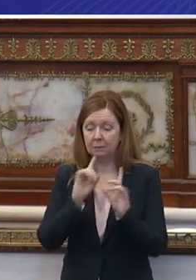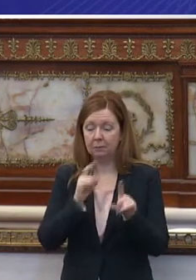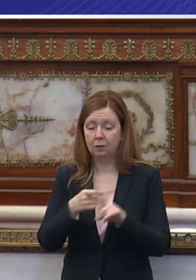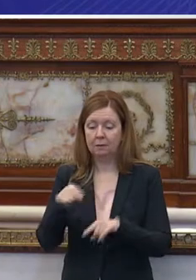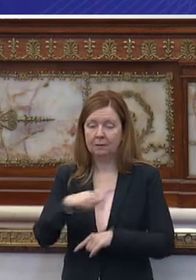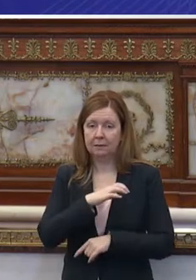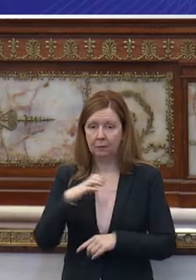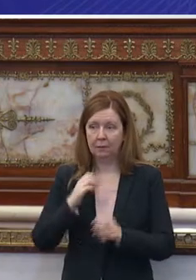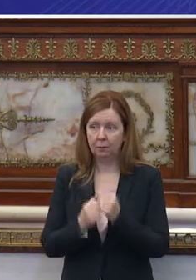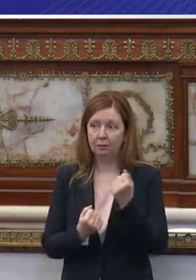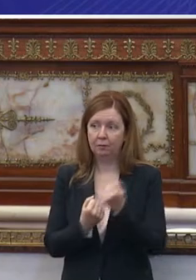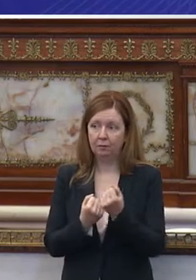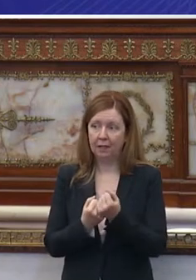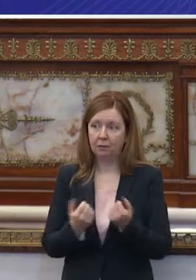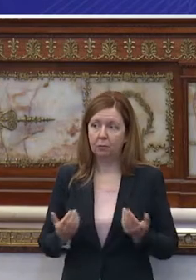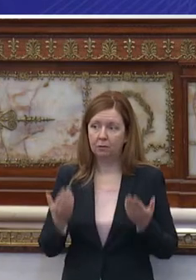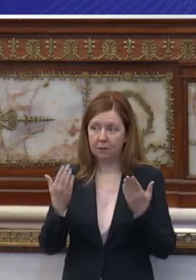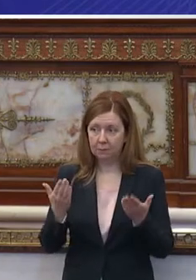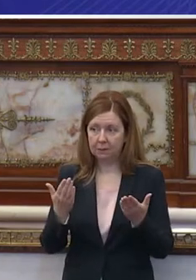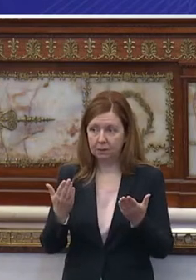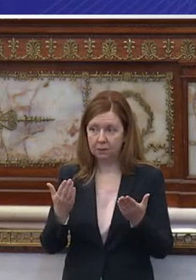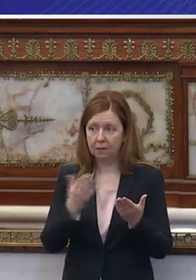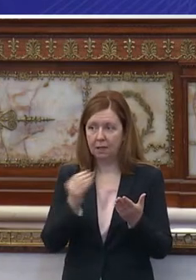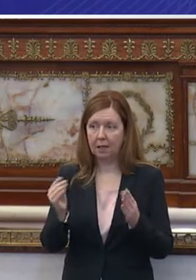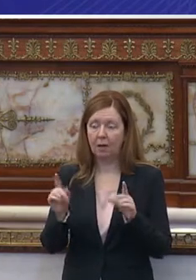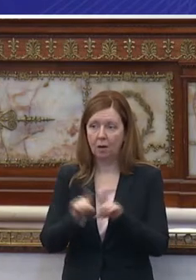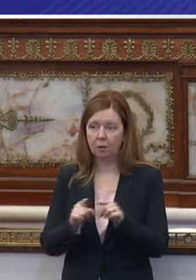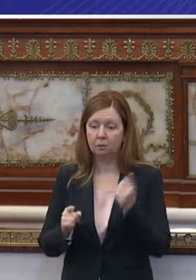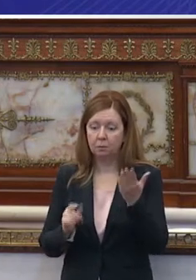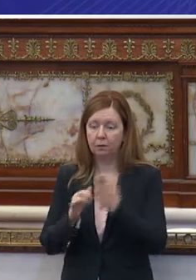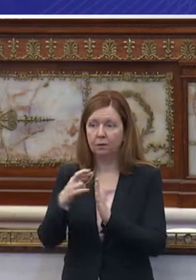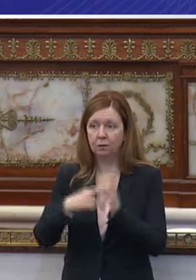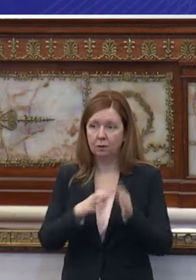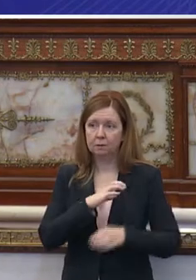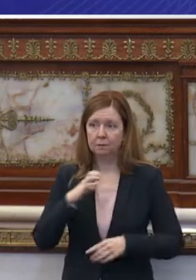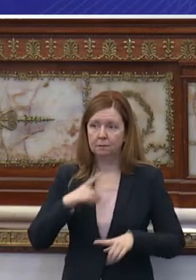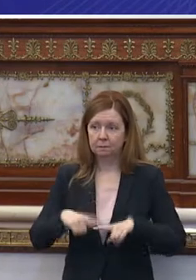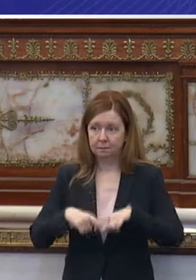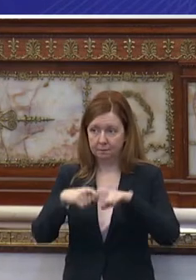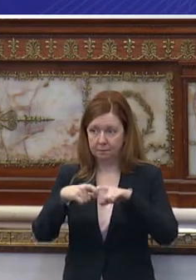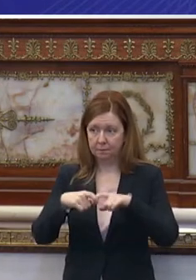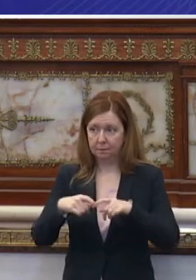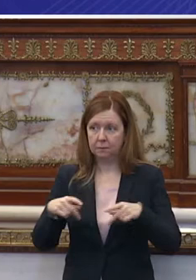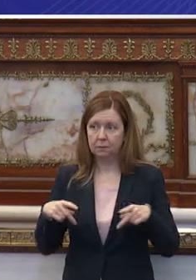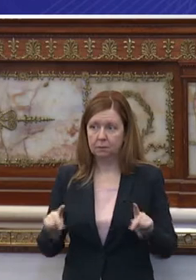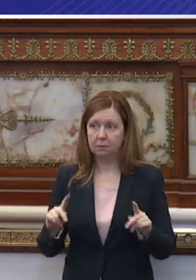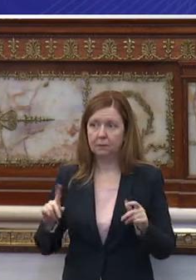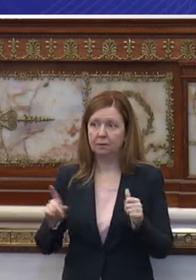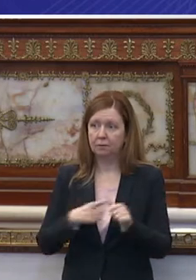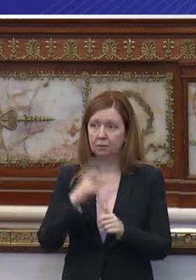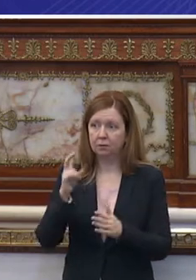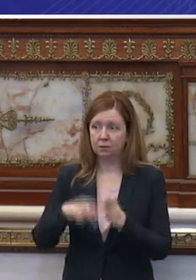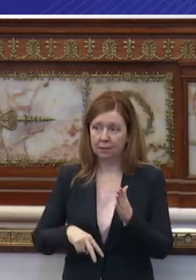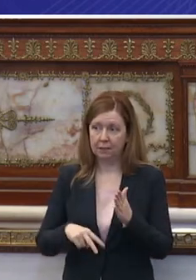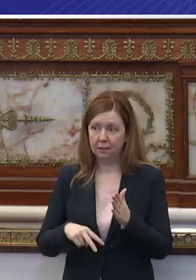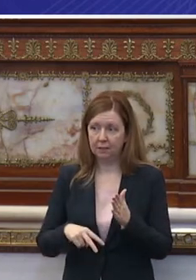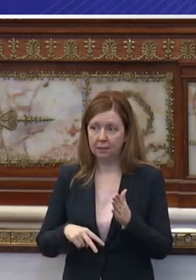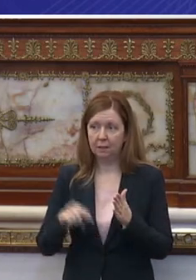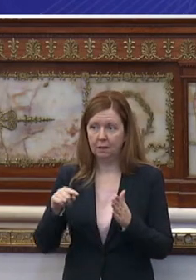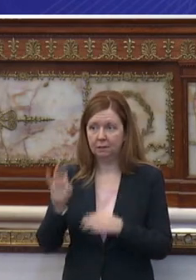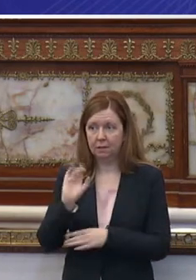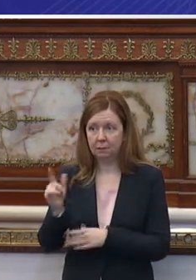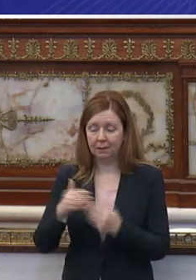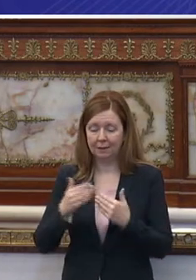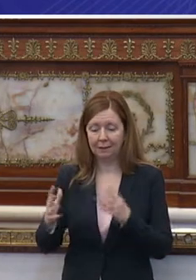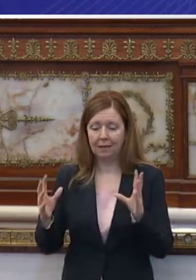from this committee with a favorable recommendation, and further move that the rules of council be suspended to permit the first reading of this bill